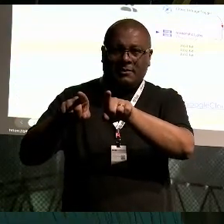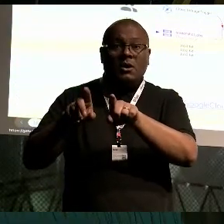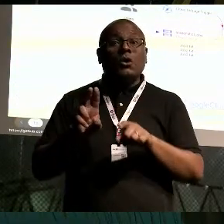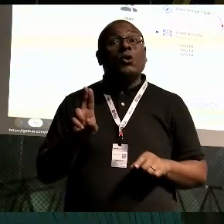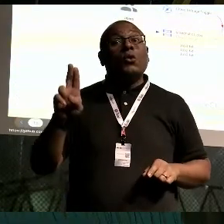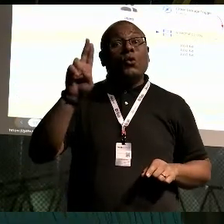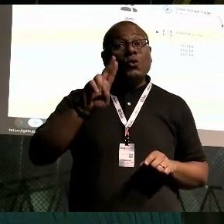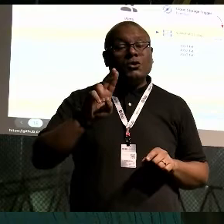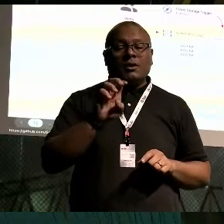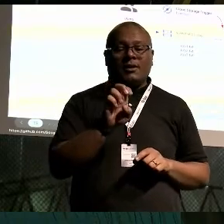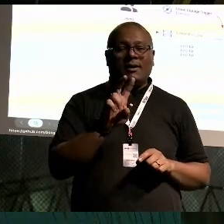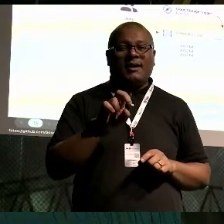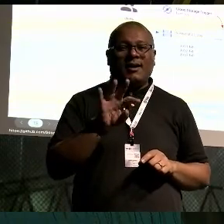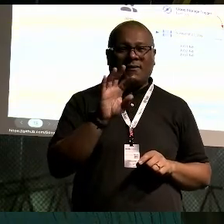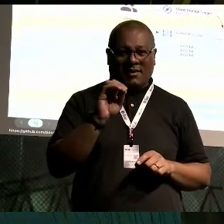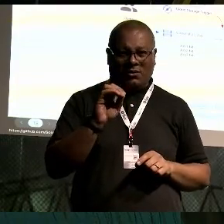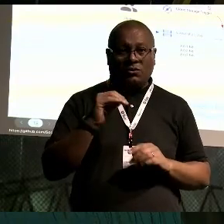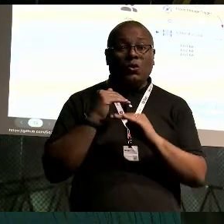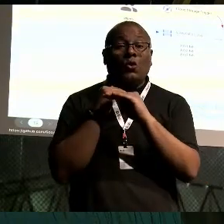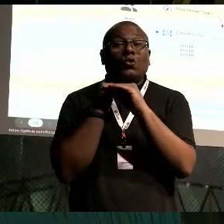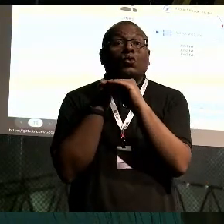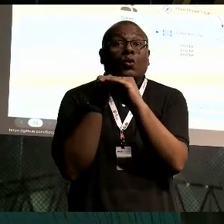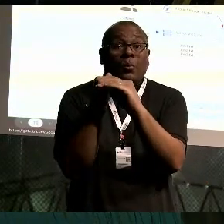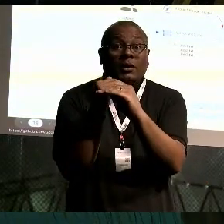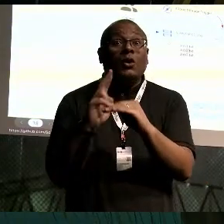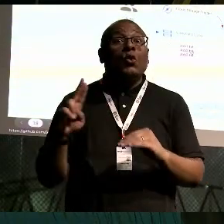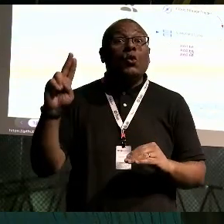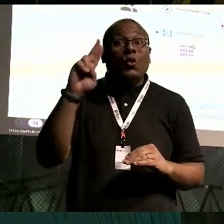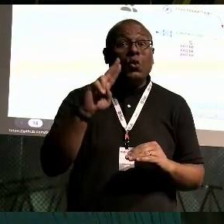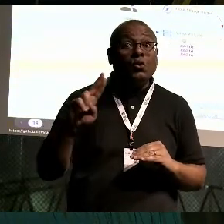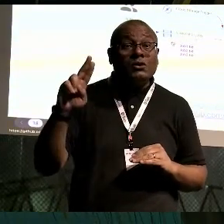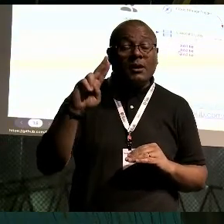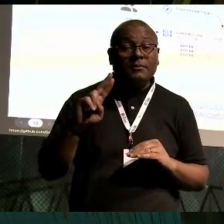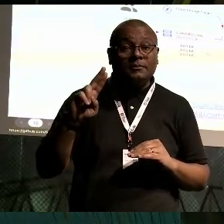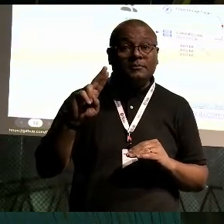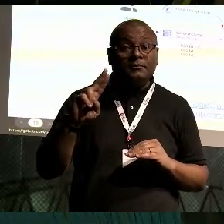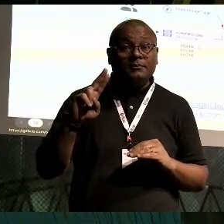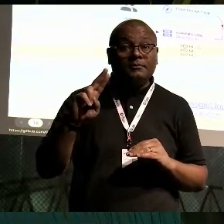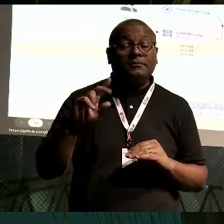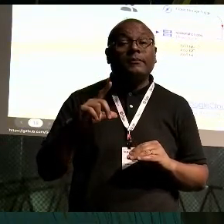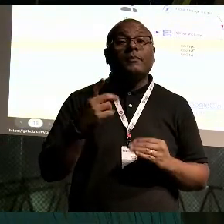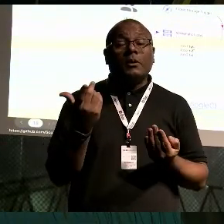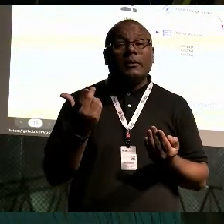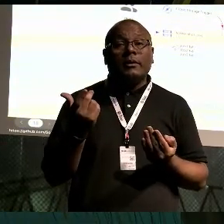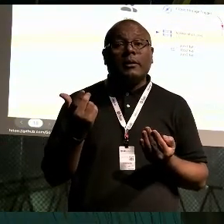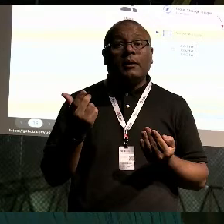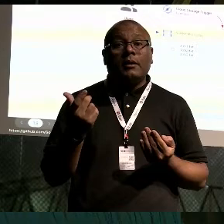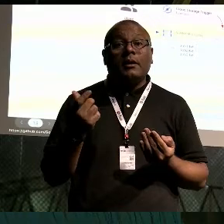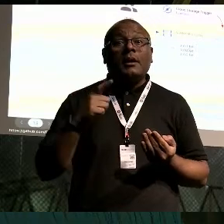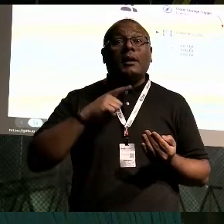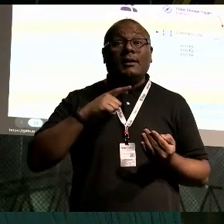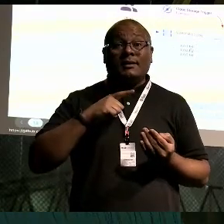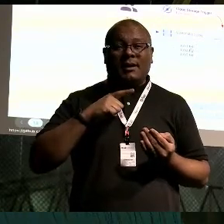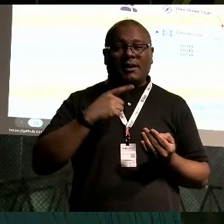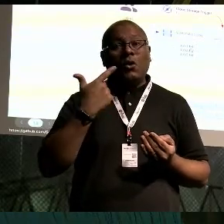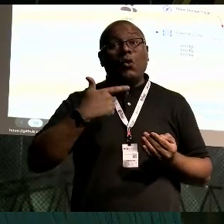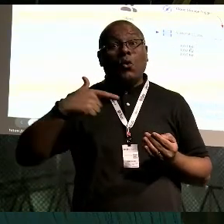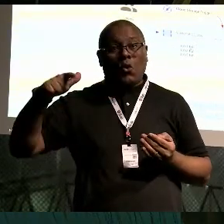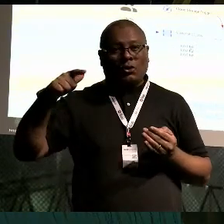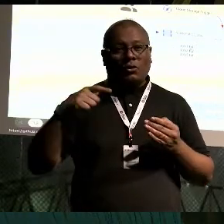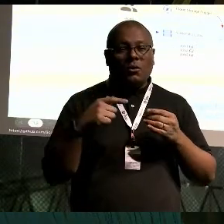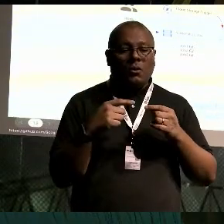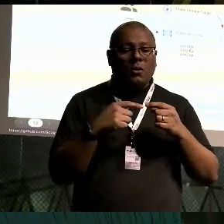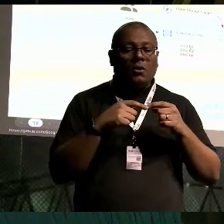this event-driven orchestration pattern. When the user saves a file to a bucket that has the definition of a